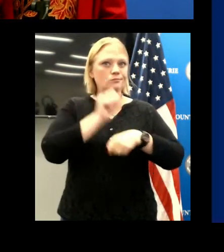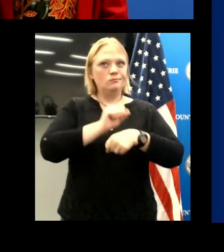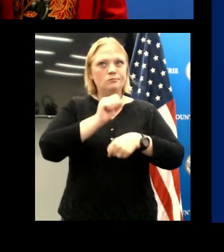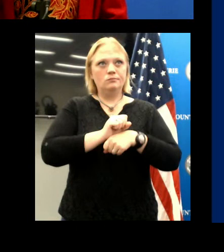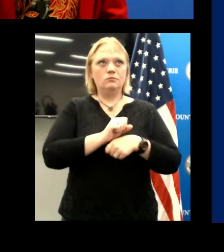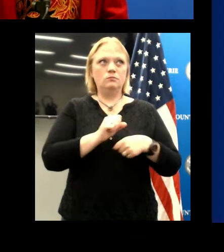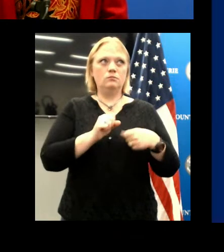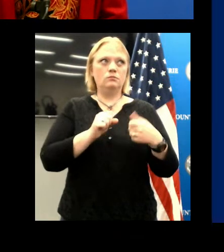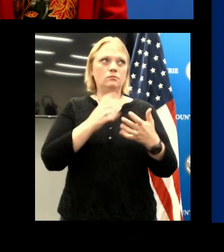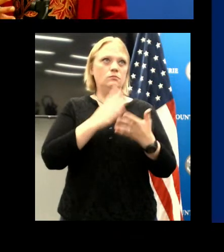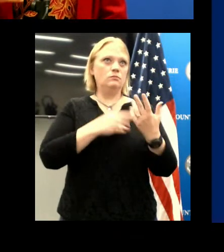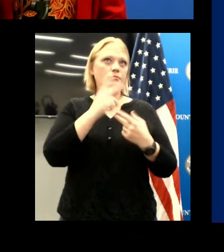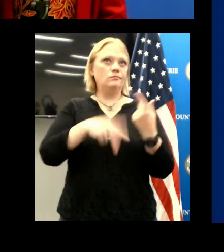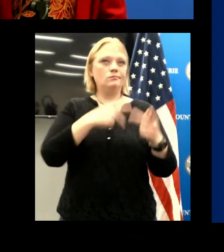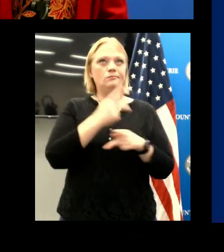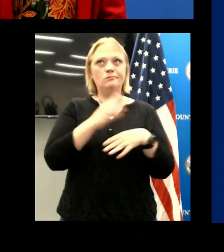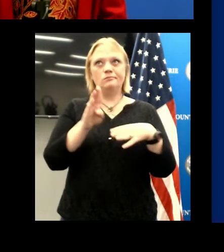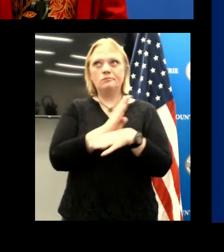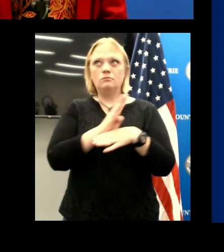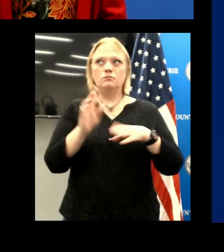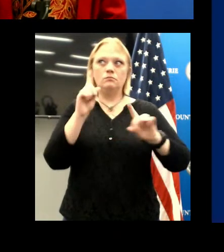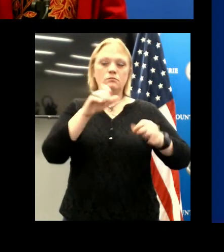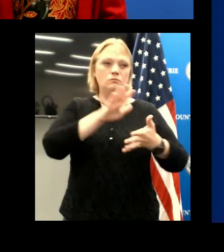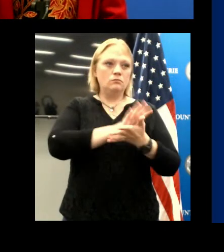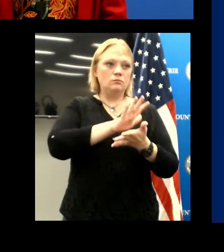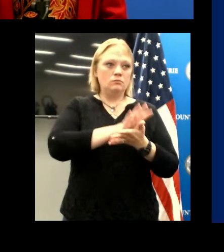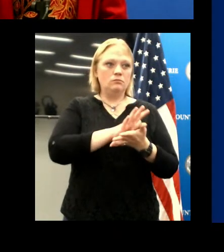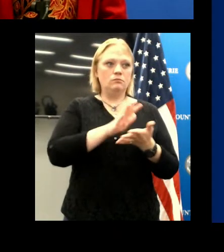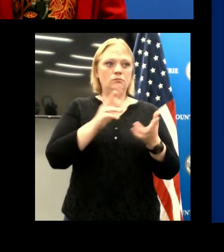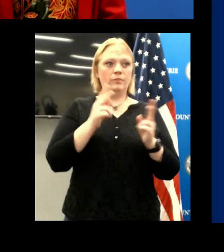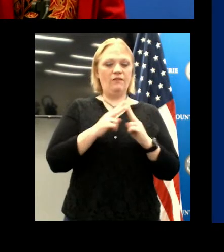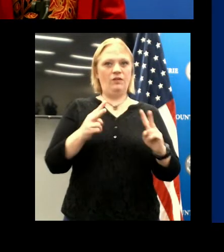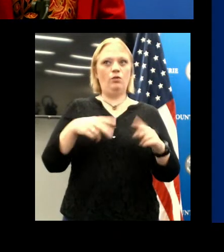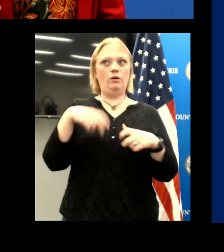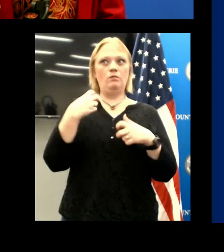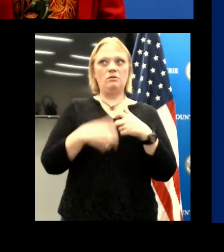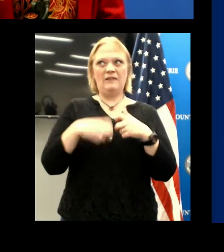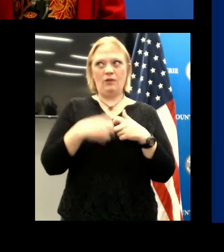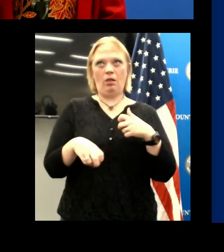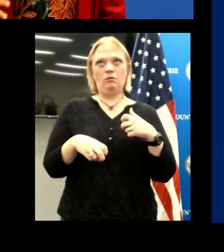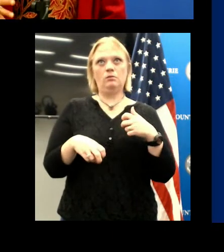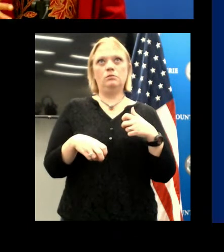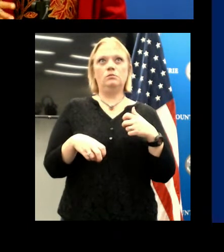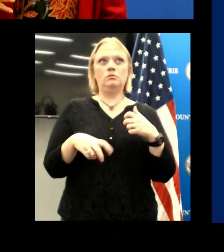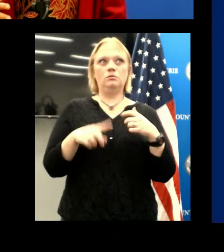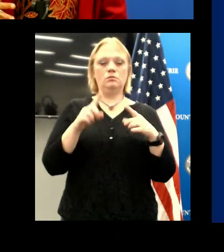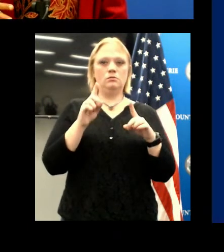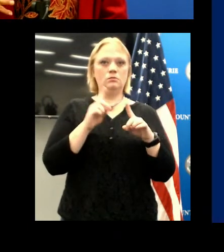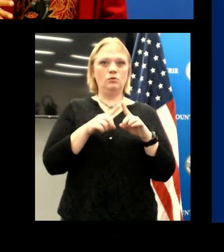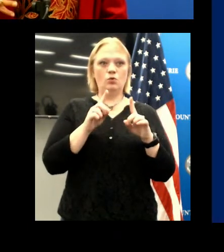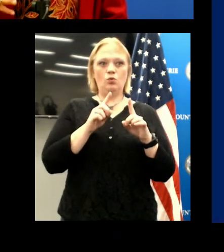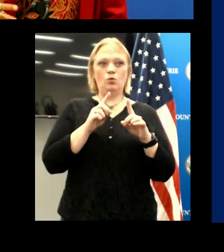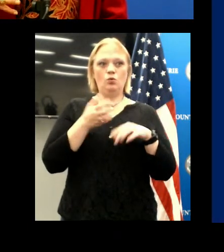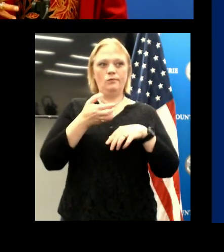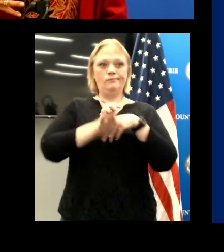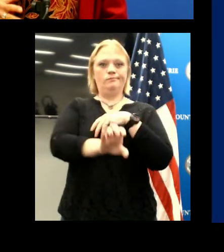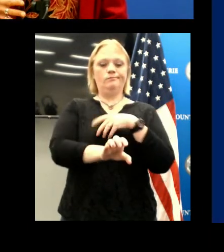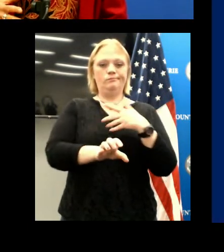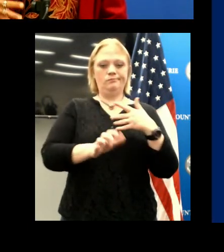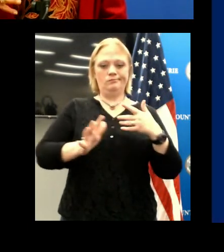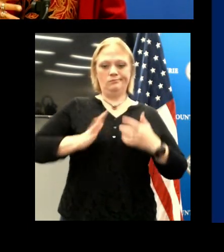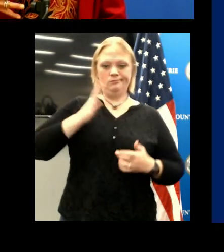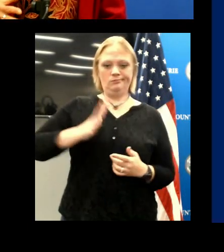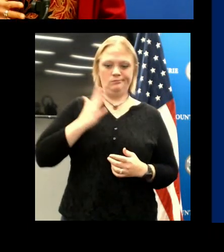for some type of business or to go to school, it would be very difficult to impose any type of